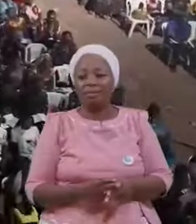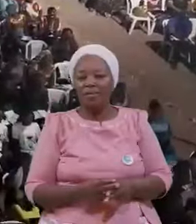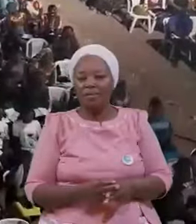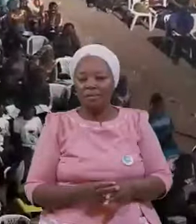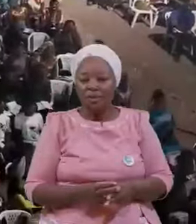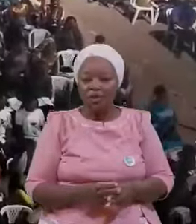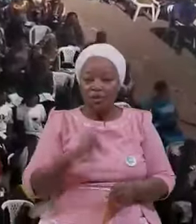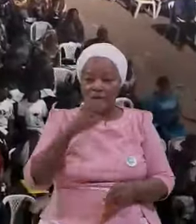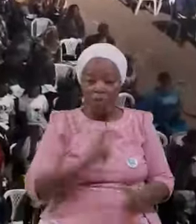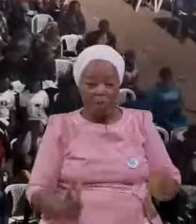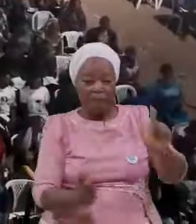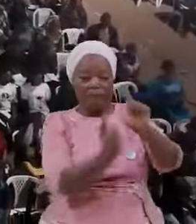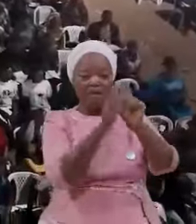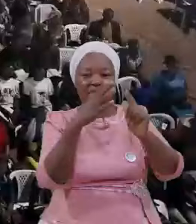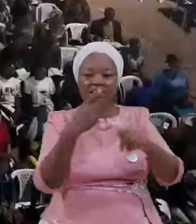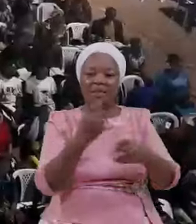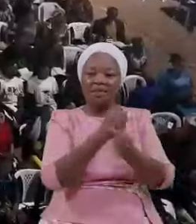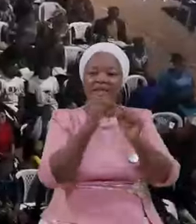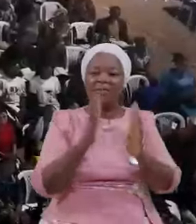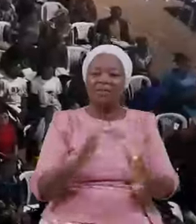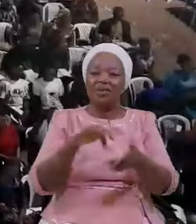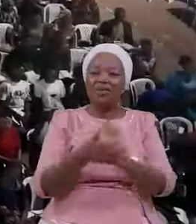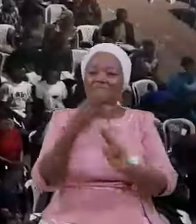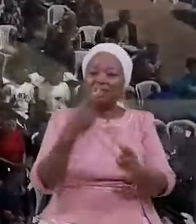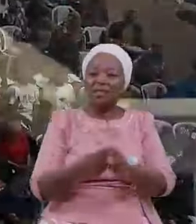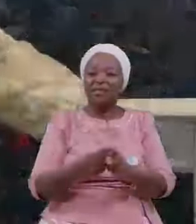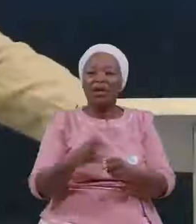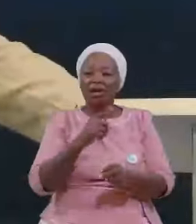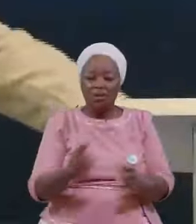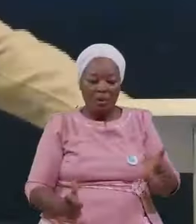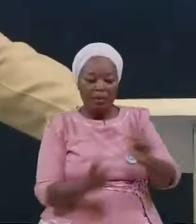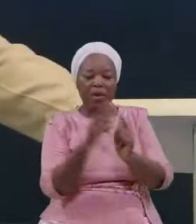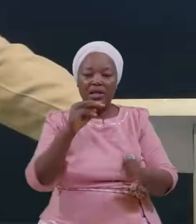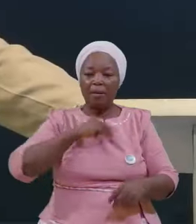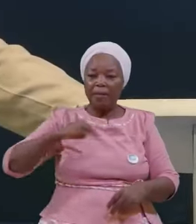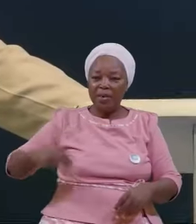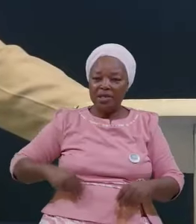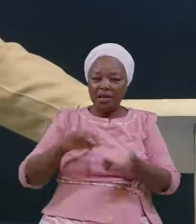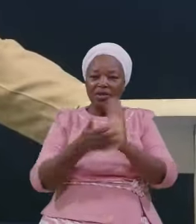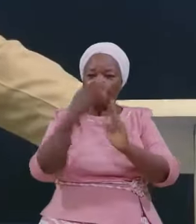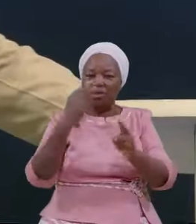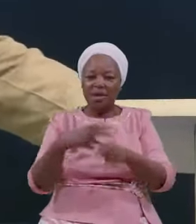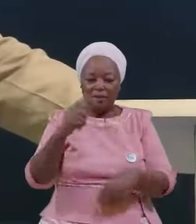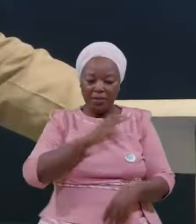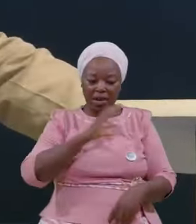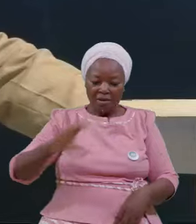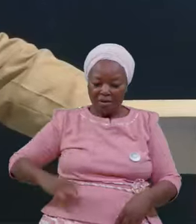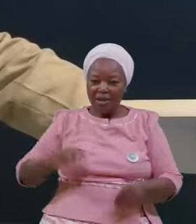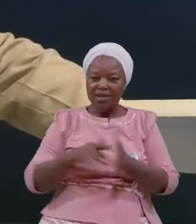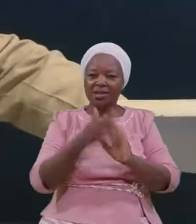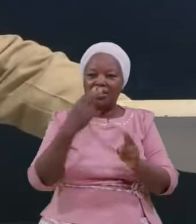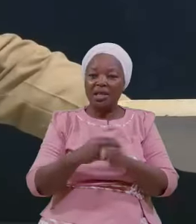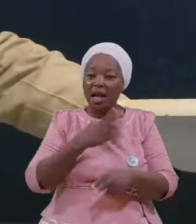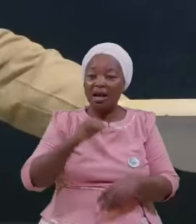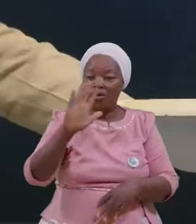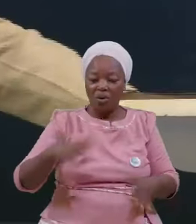Savior, the Messiah, the Christ, and your life will